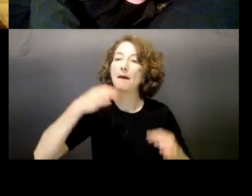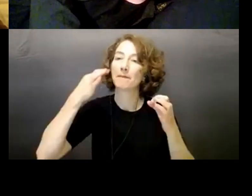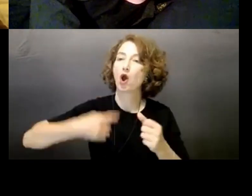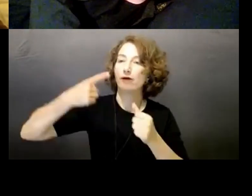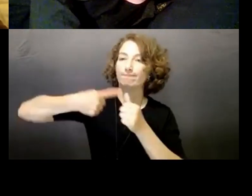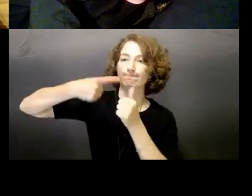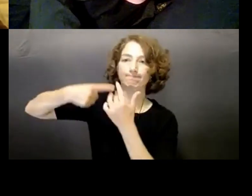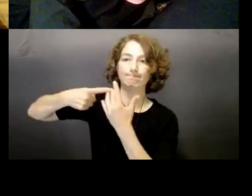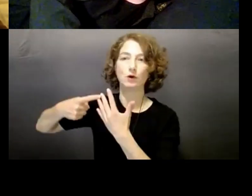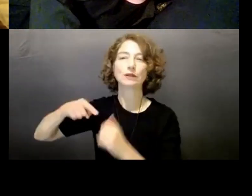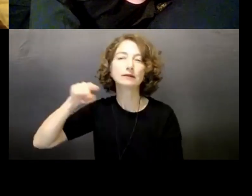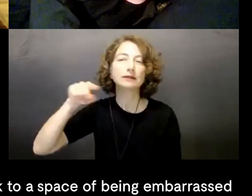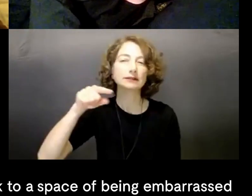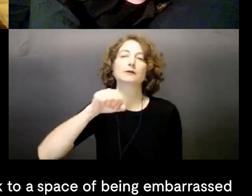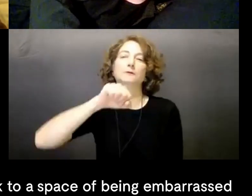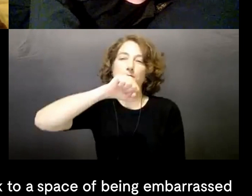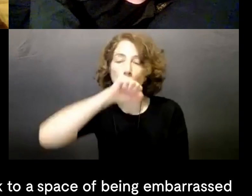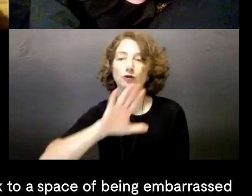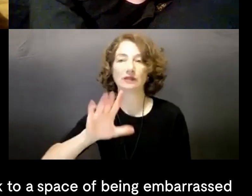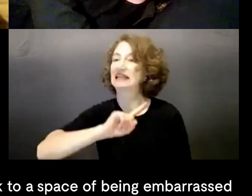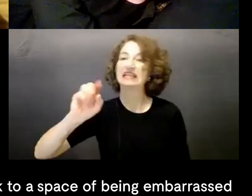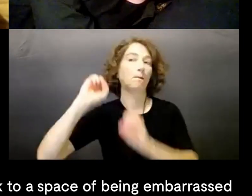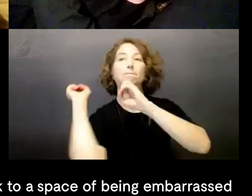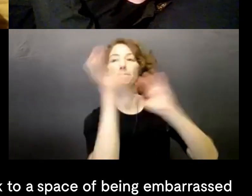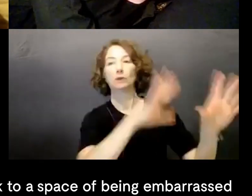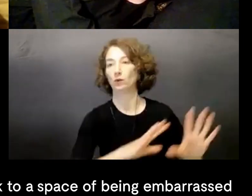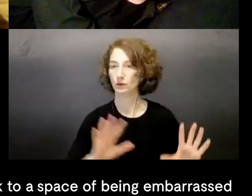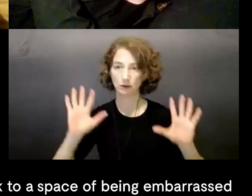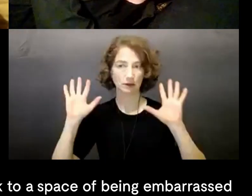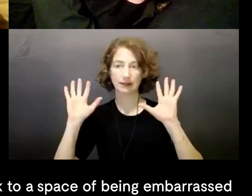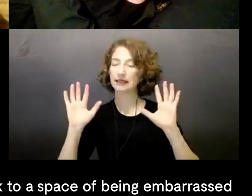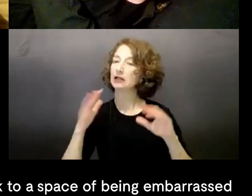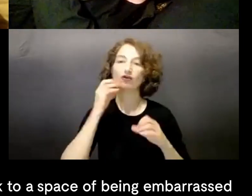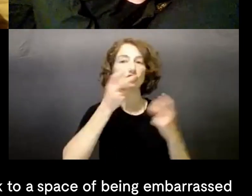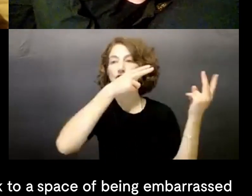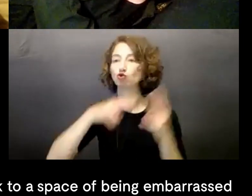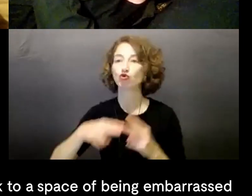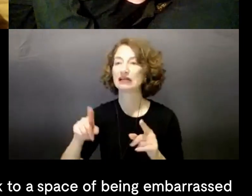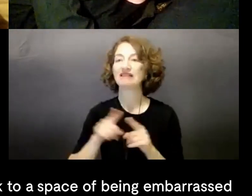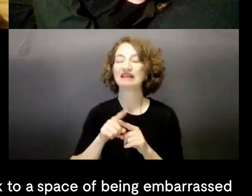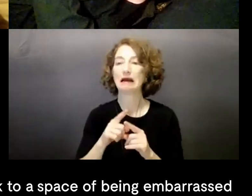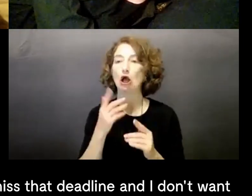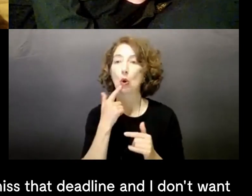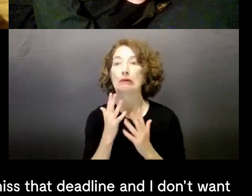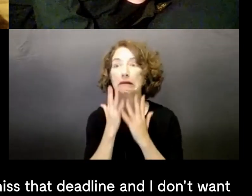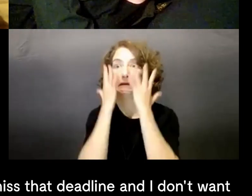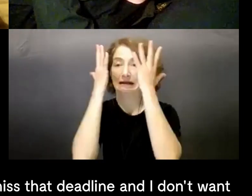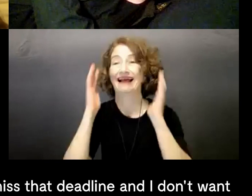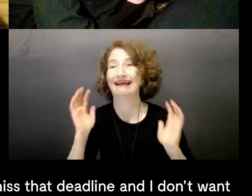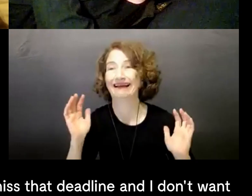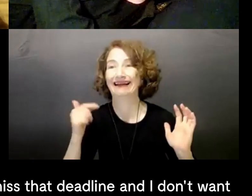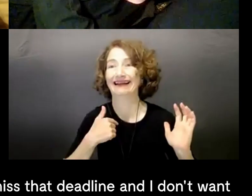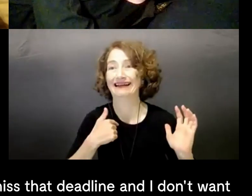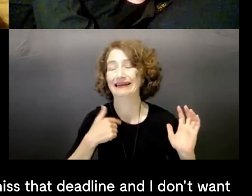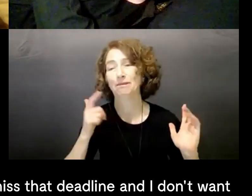something I would really like to hold on to, that we don't suddenly go back to a space of being embarrassed by saying